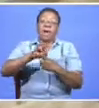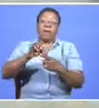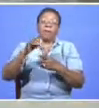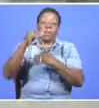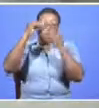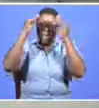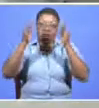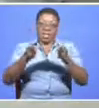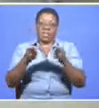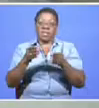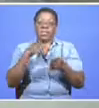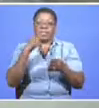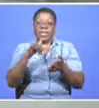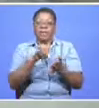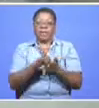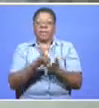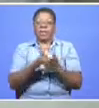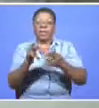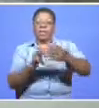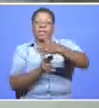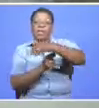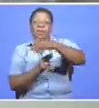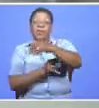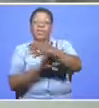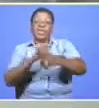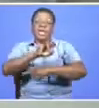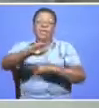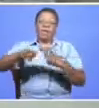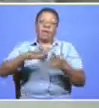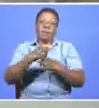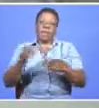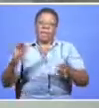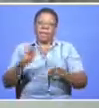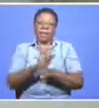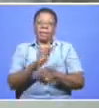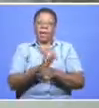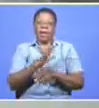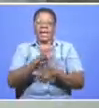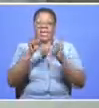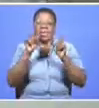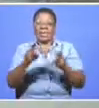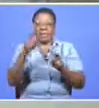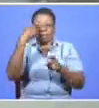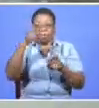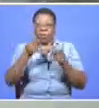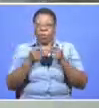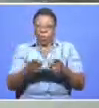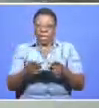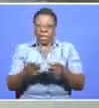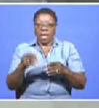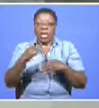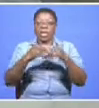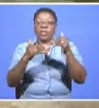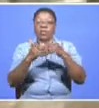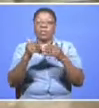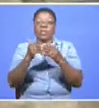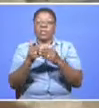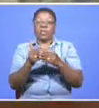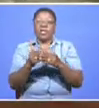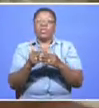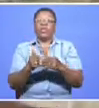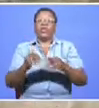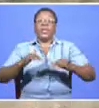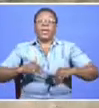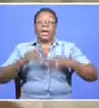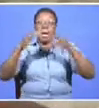Ferreira, acknowledged the bridge's environmental impact and the need for immediate reconstruction. Normally at high tide and low tide, before